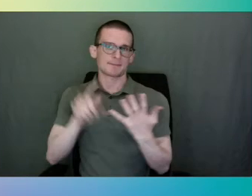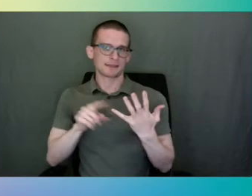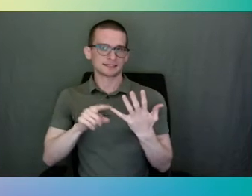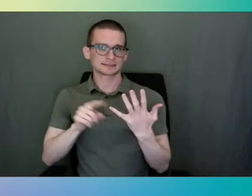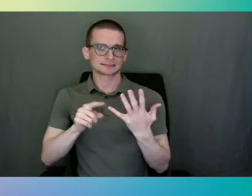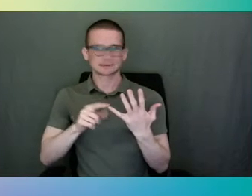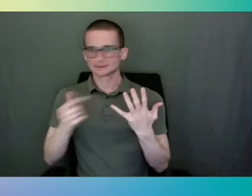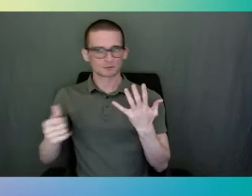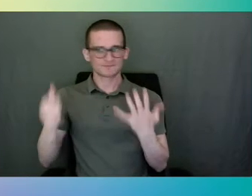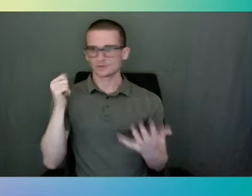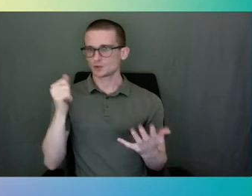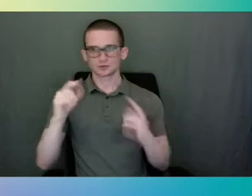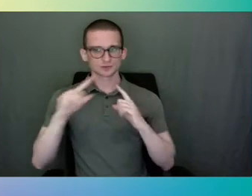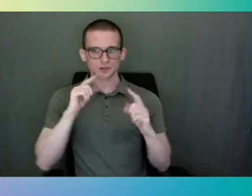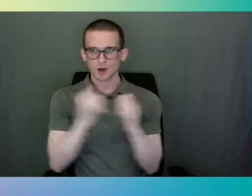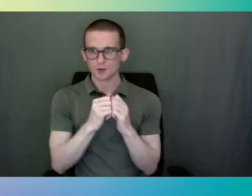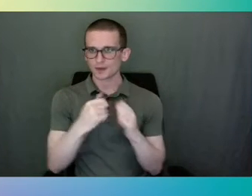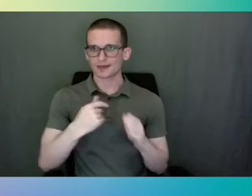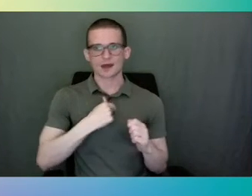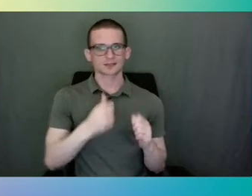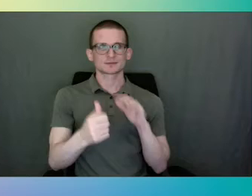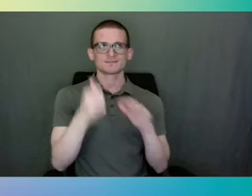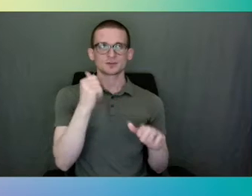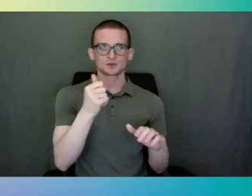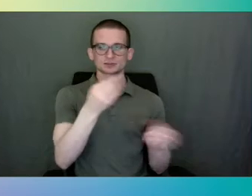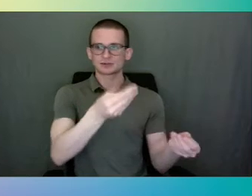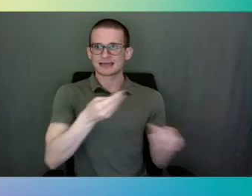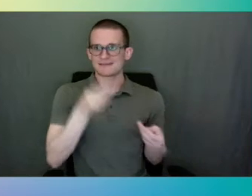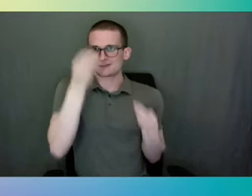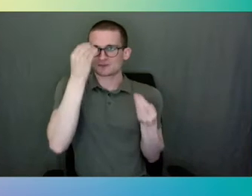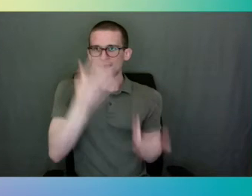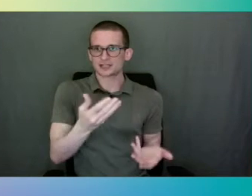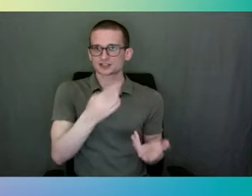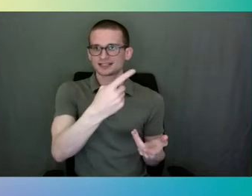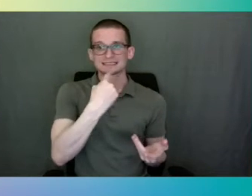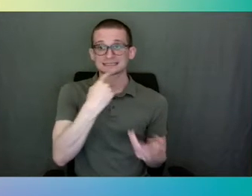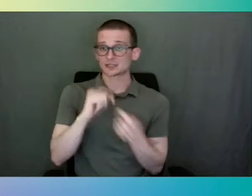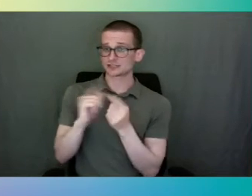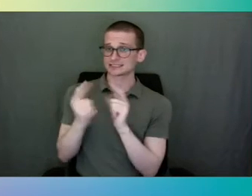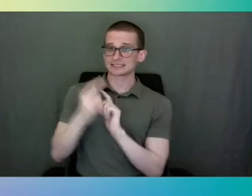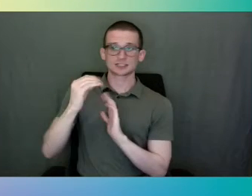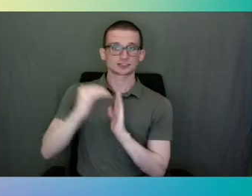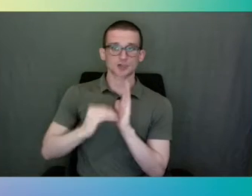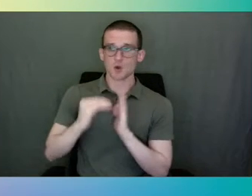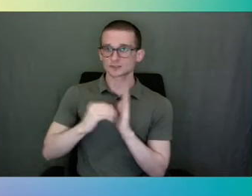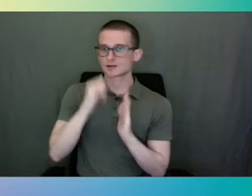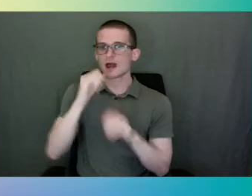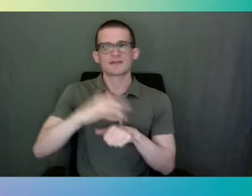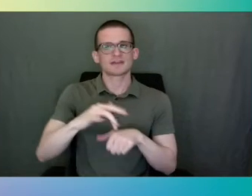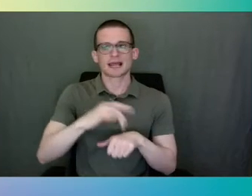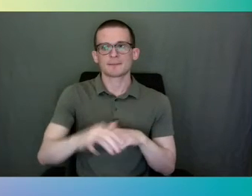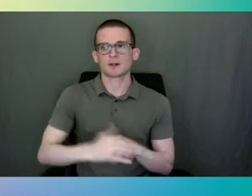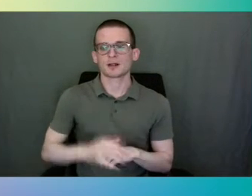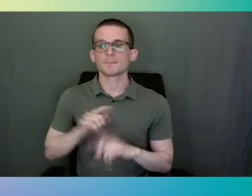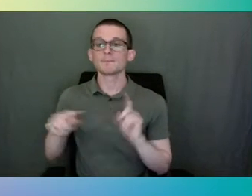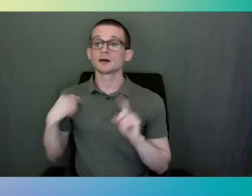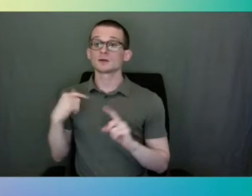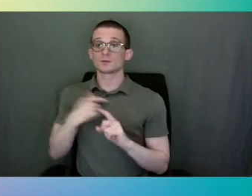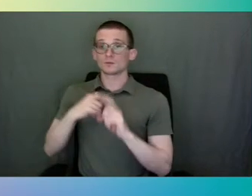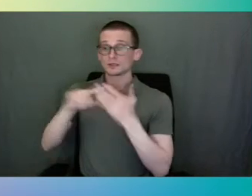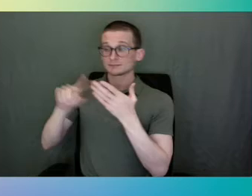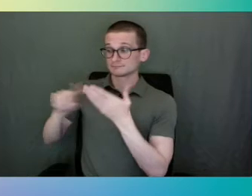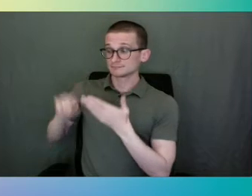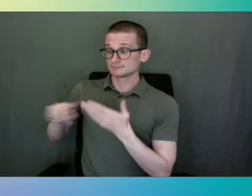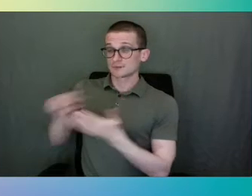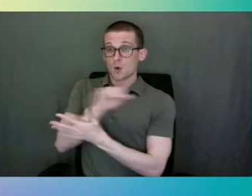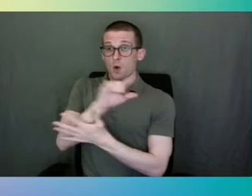us information. They said the translation notes are not available. But we have gone through the translation notes for all of these, and we can tell you